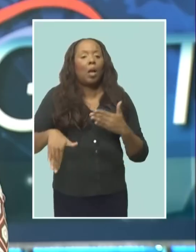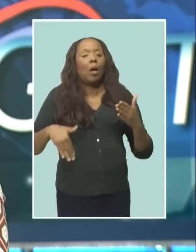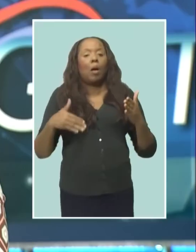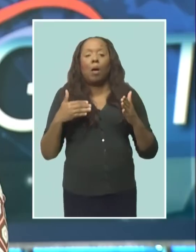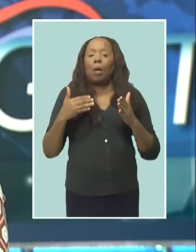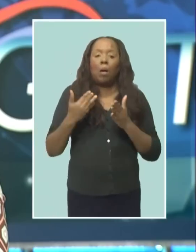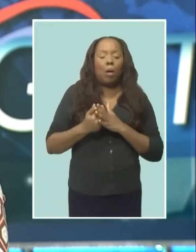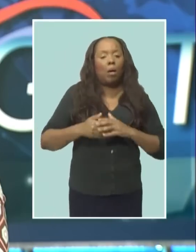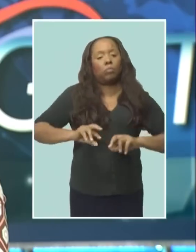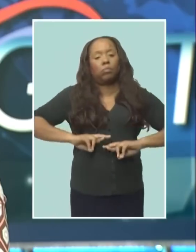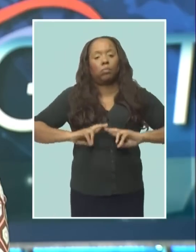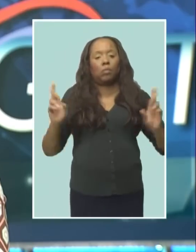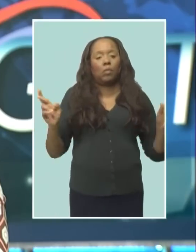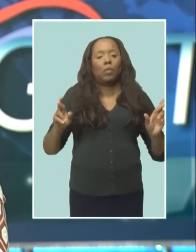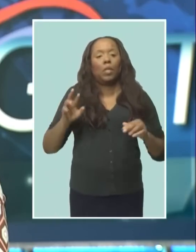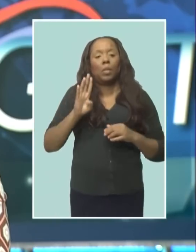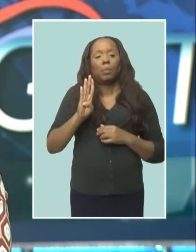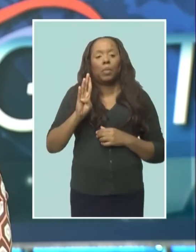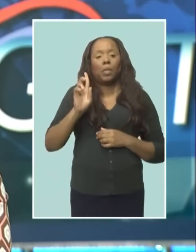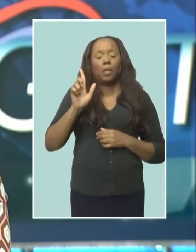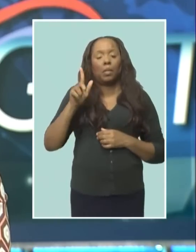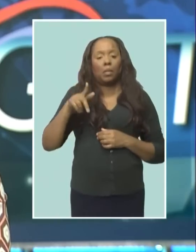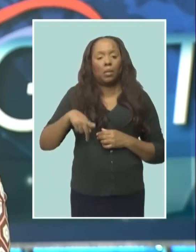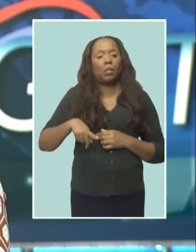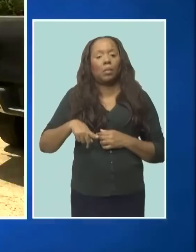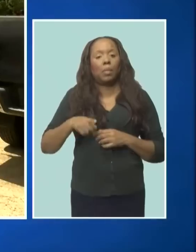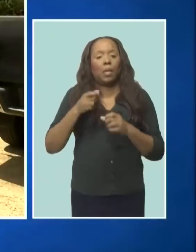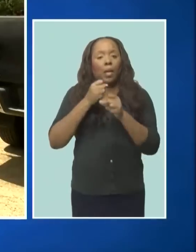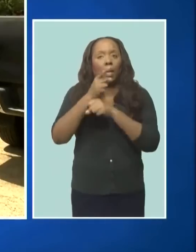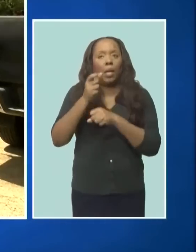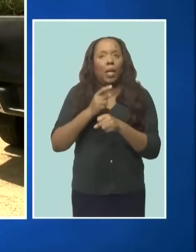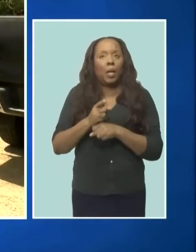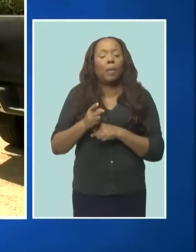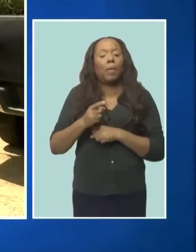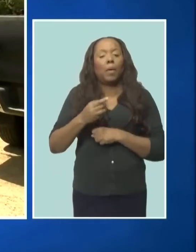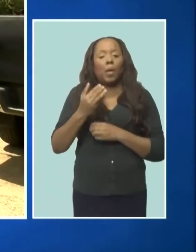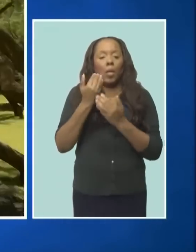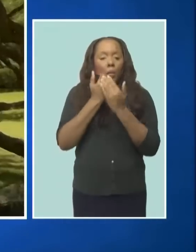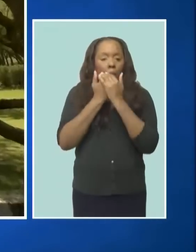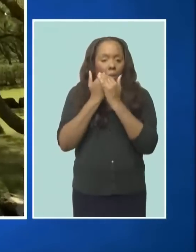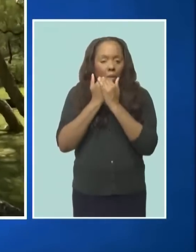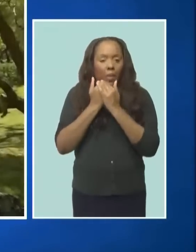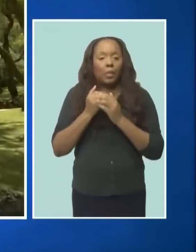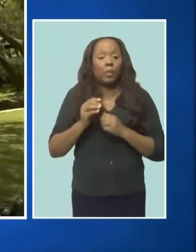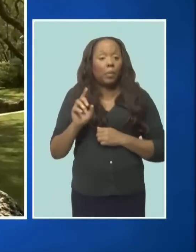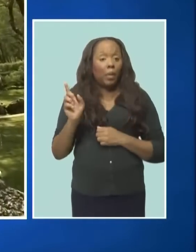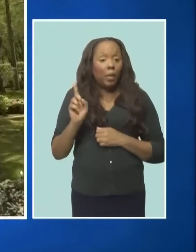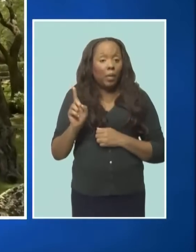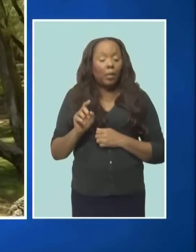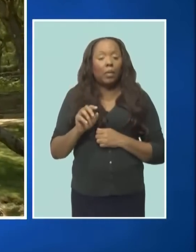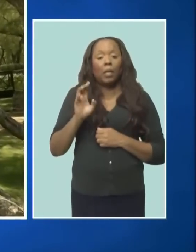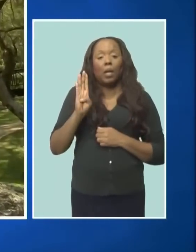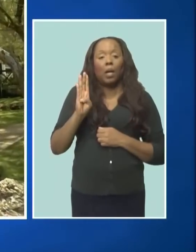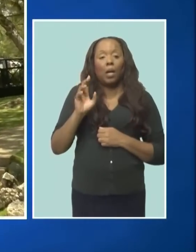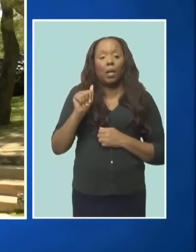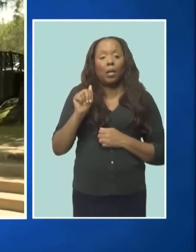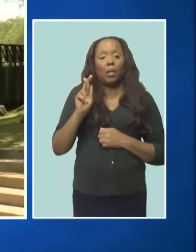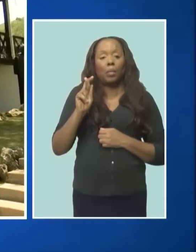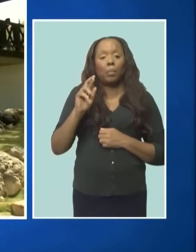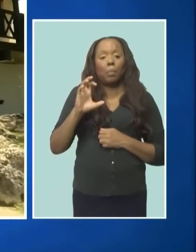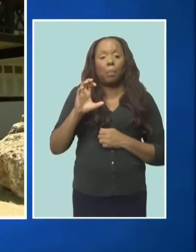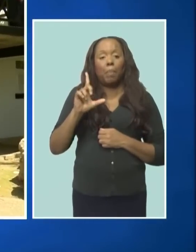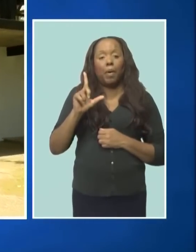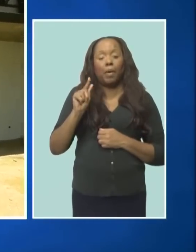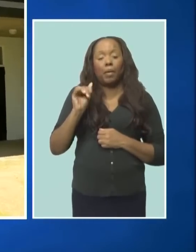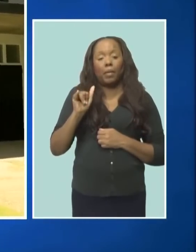the Barbados Labour Party's annual picnic. The festivities will be held at the picturesque Barclays Park on April 28th. The BLP's